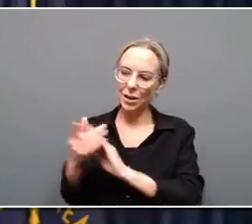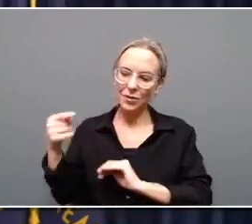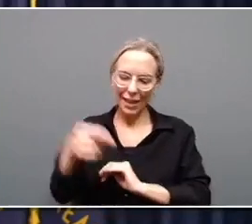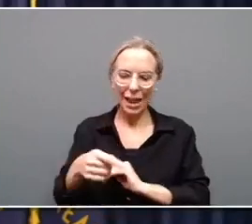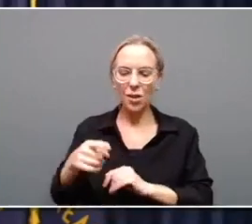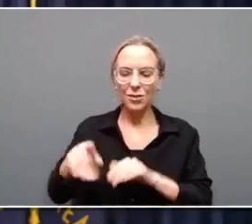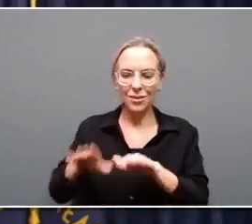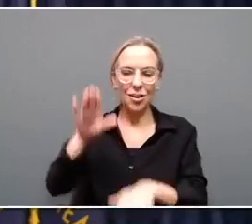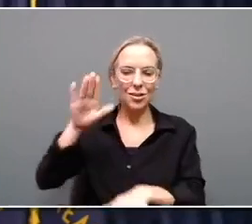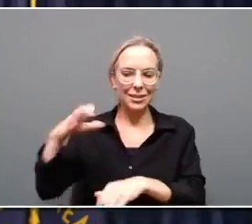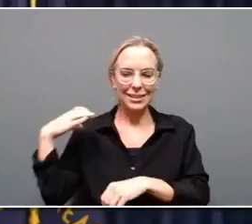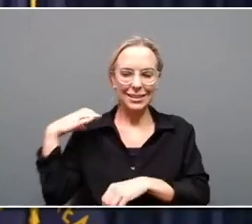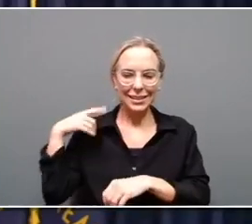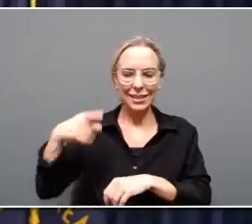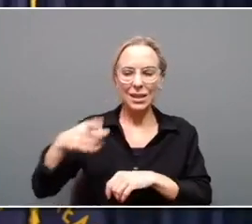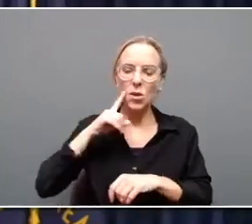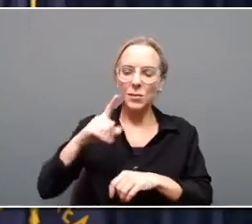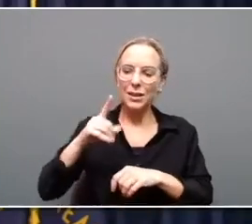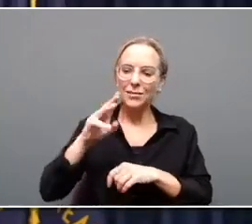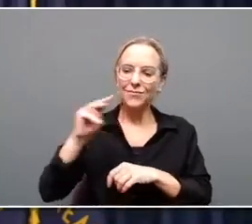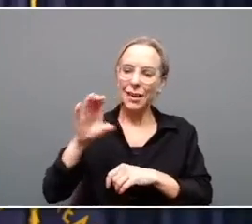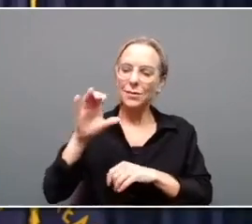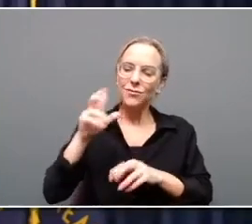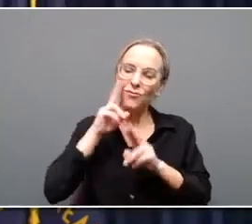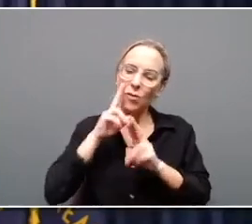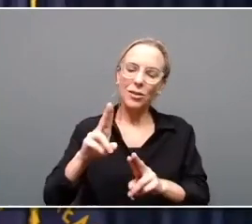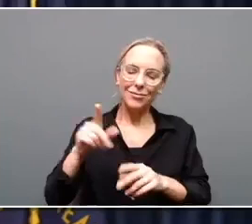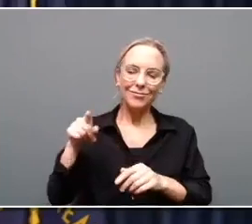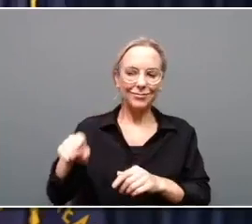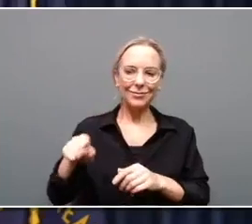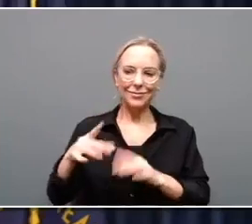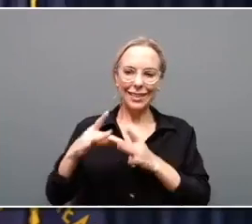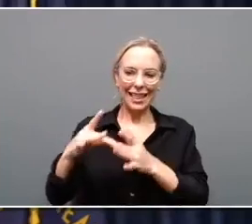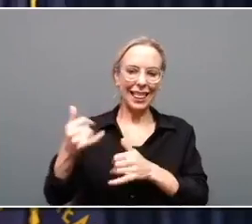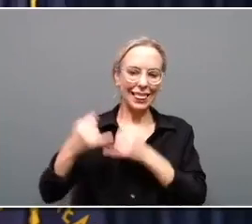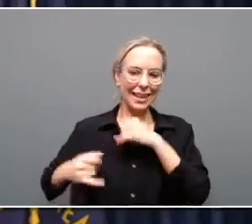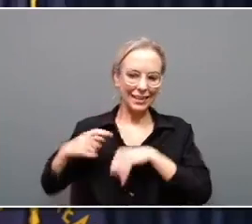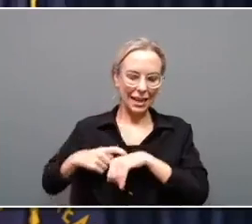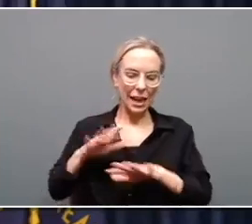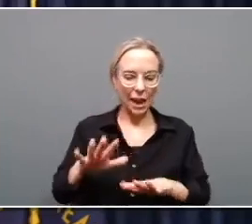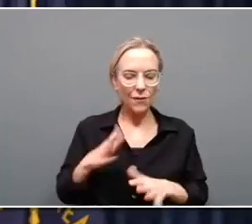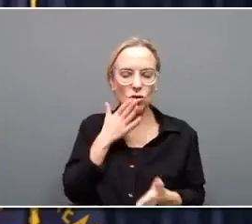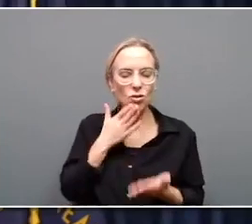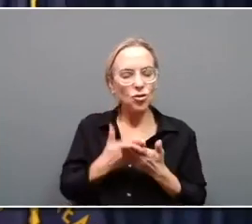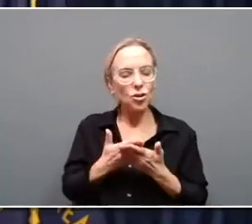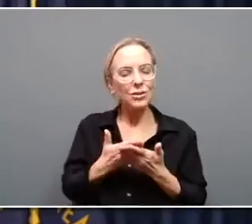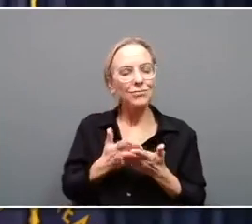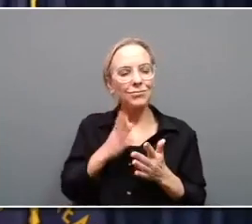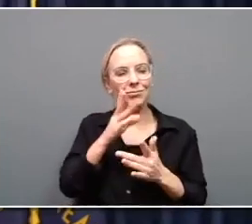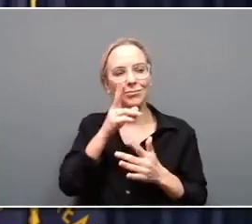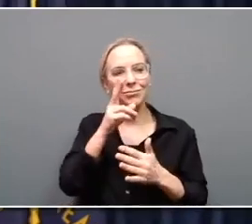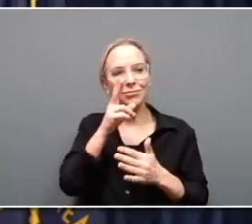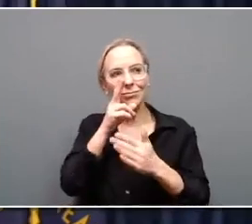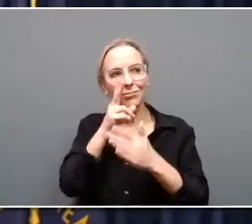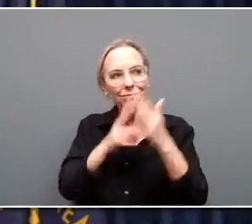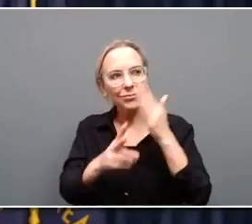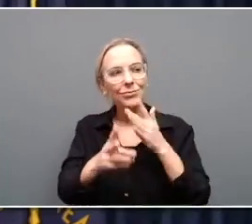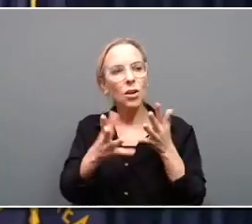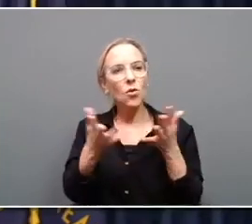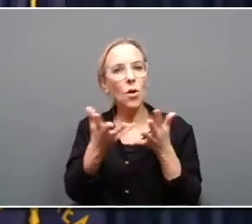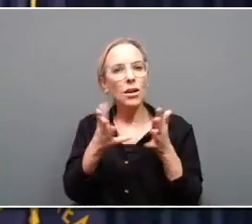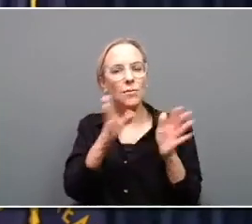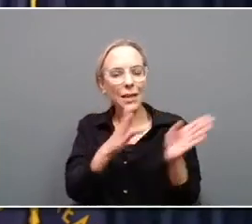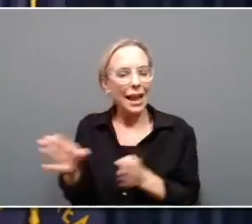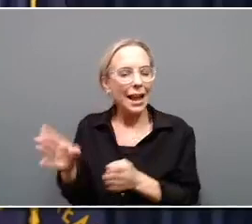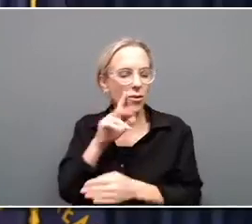headed it last time. I think we've got a good roadmap for DJJ. I believe that if we continue to work the